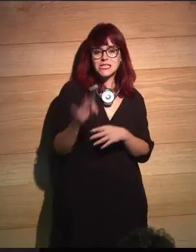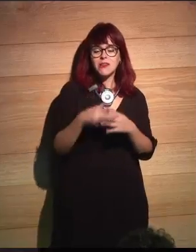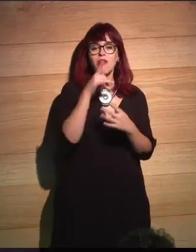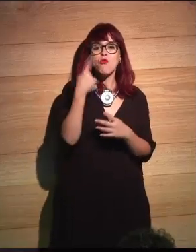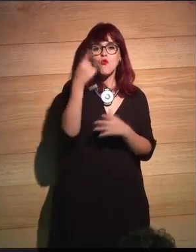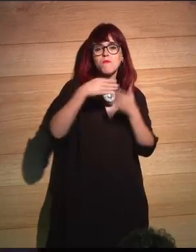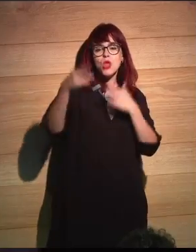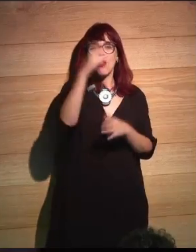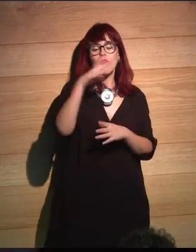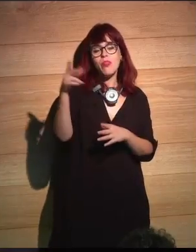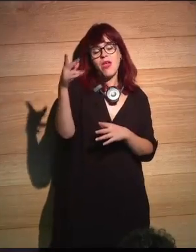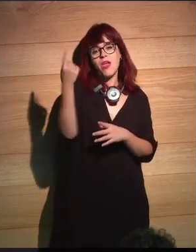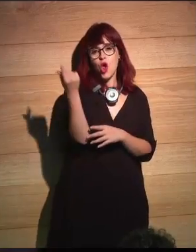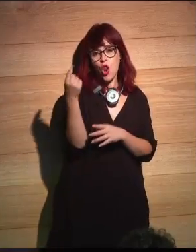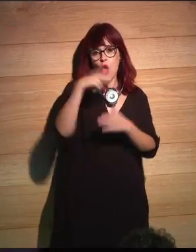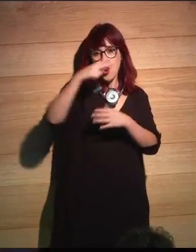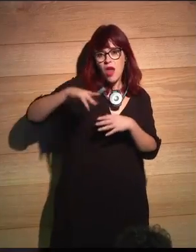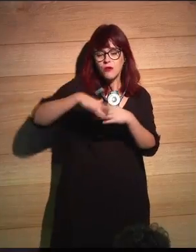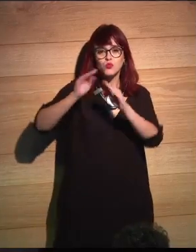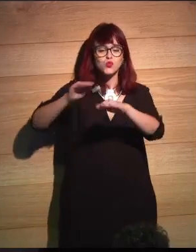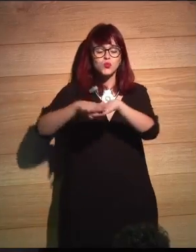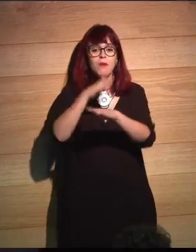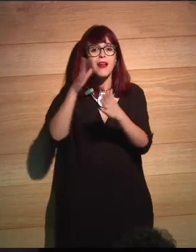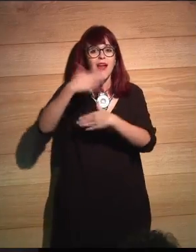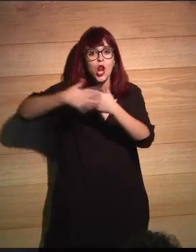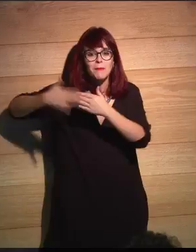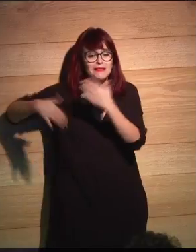So there's no limit to it. And that's